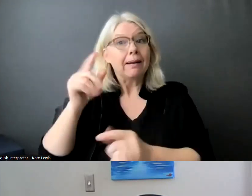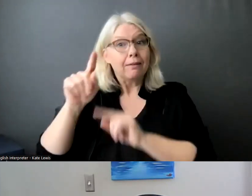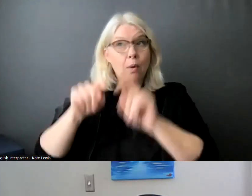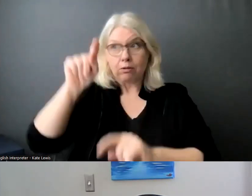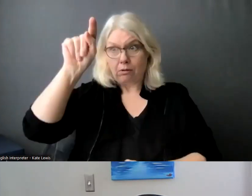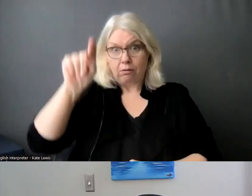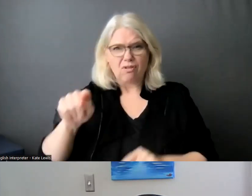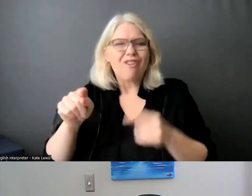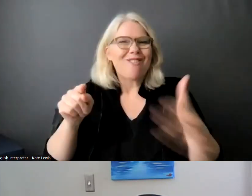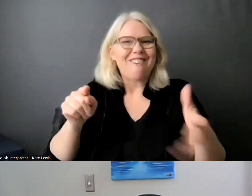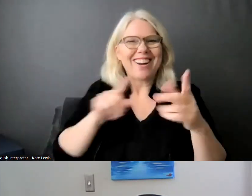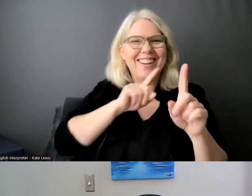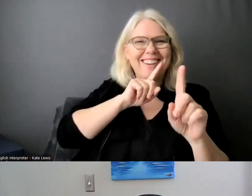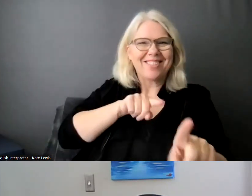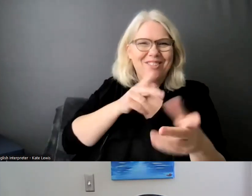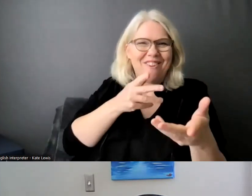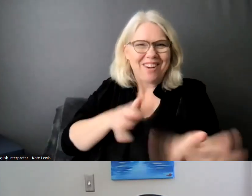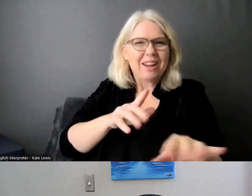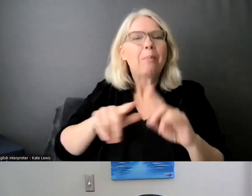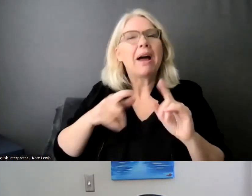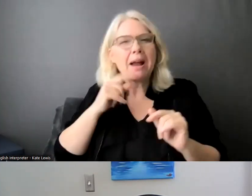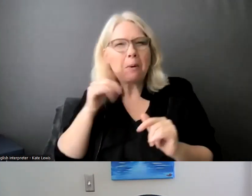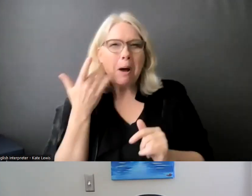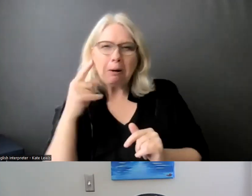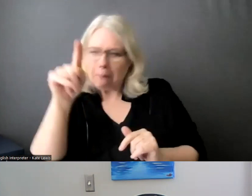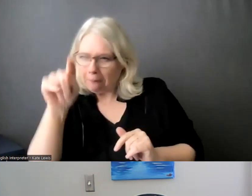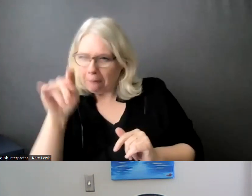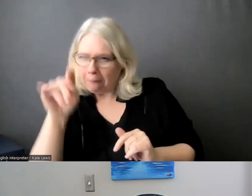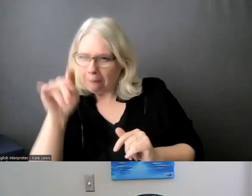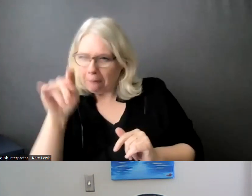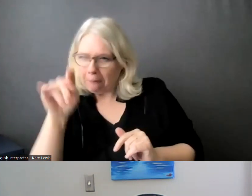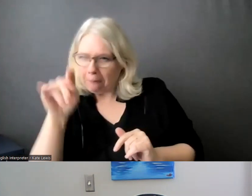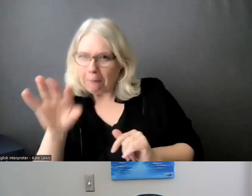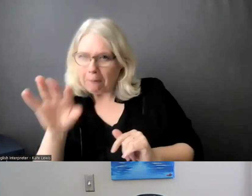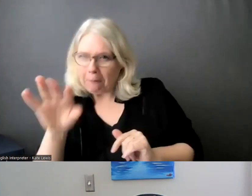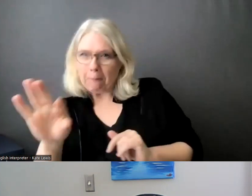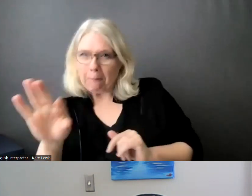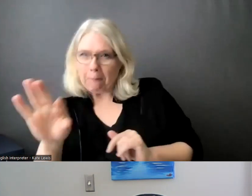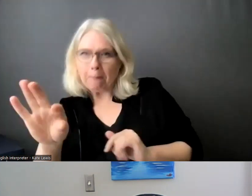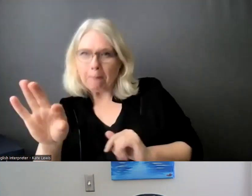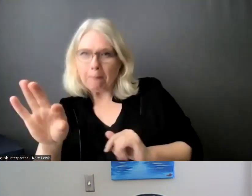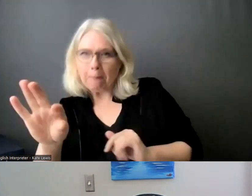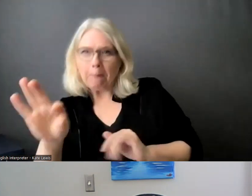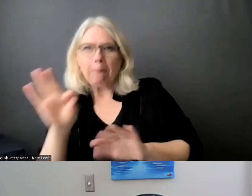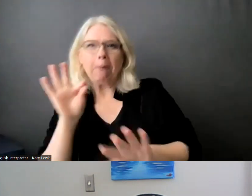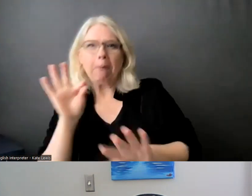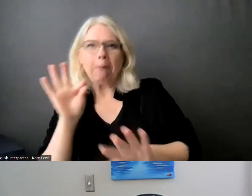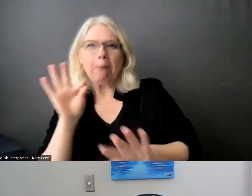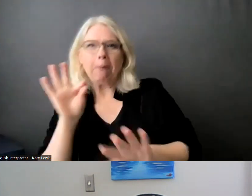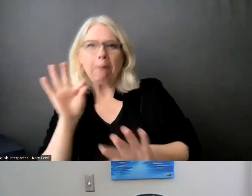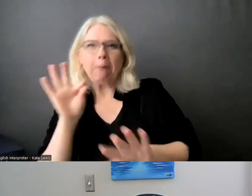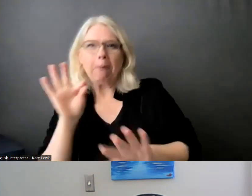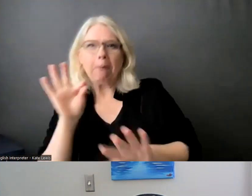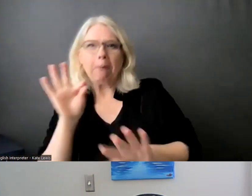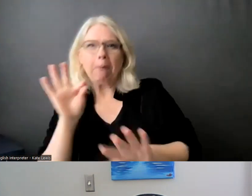So thank you so much. But just a quick one that came up. A few people said, so is it possible to have a